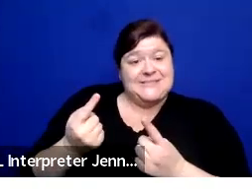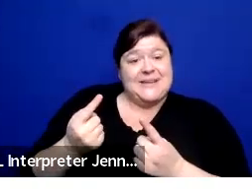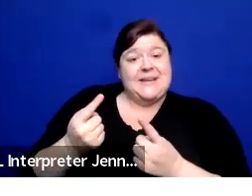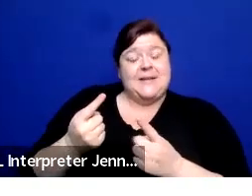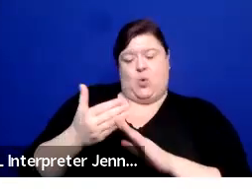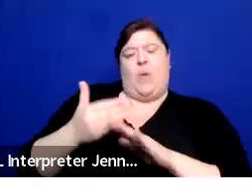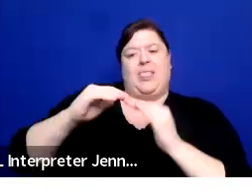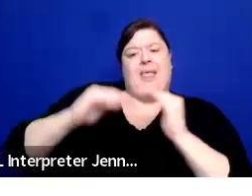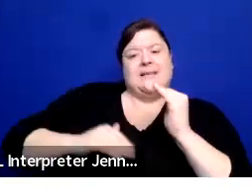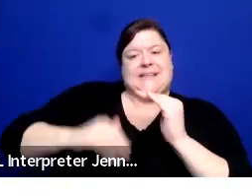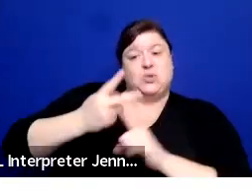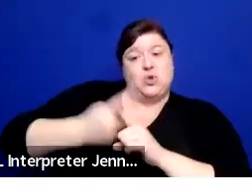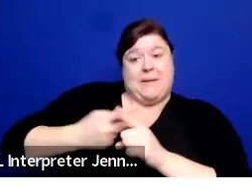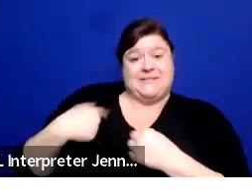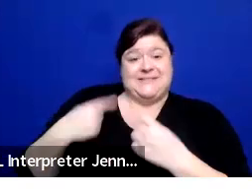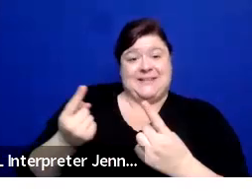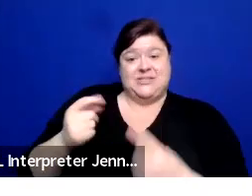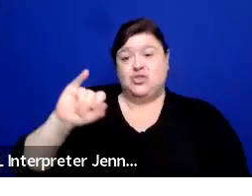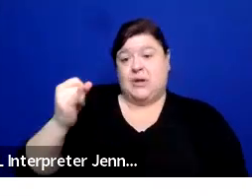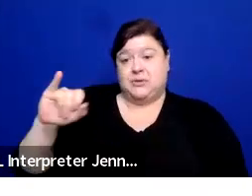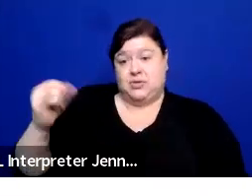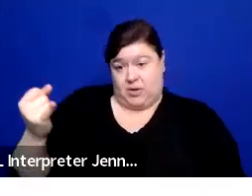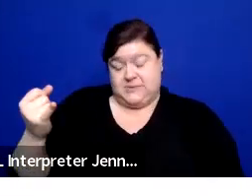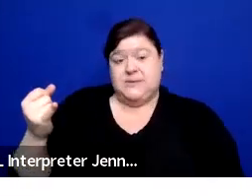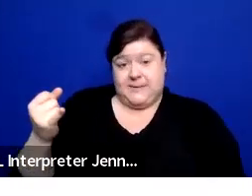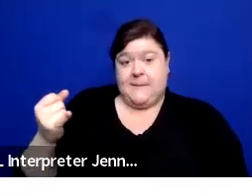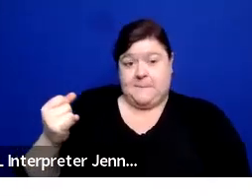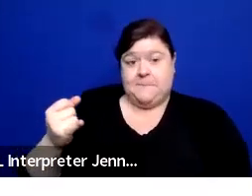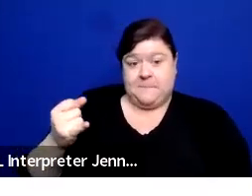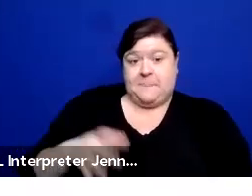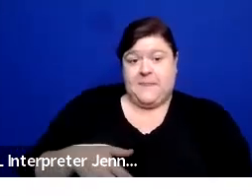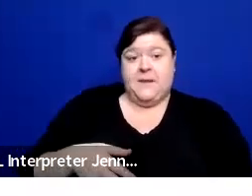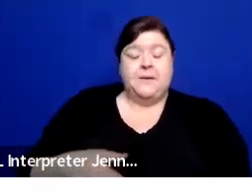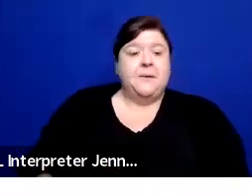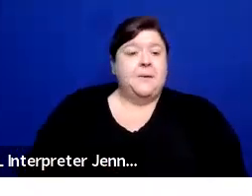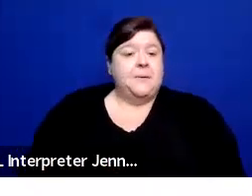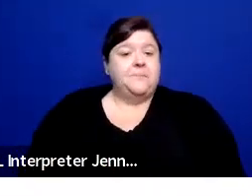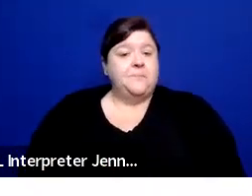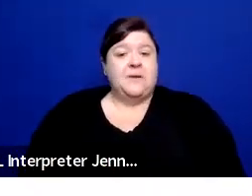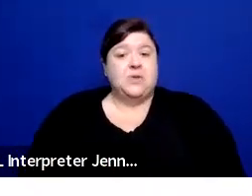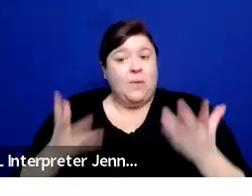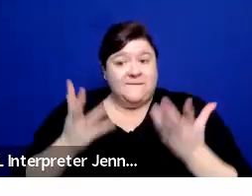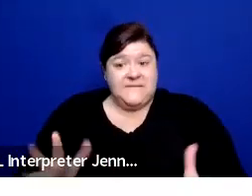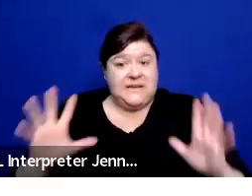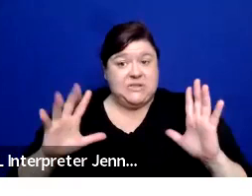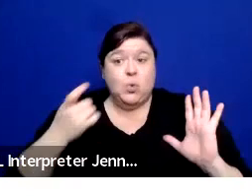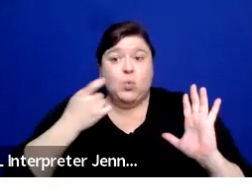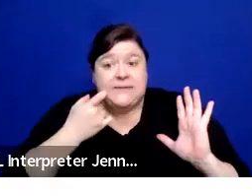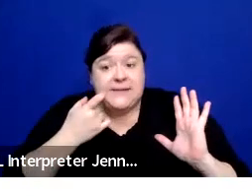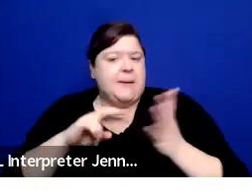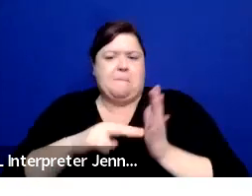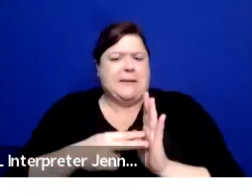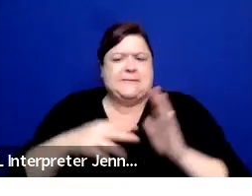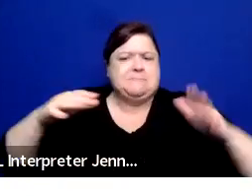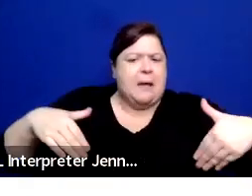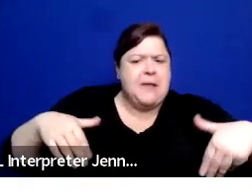either they have their booster dose or they're not yet eligible for a booster dose because they've completed their vaccine so recently. For